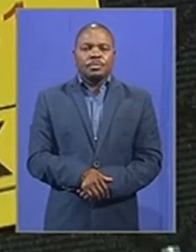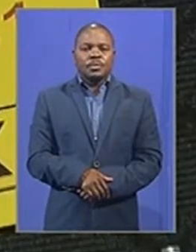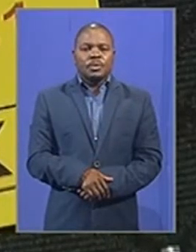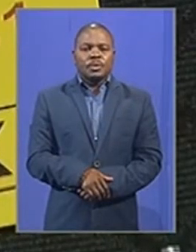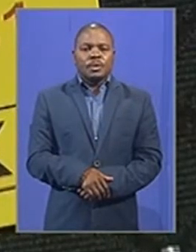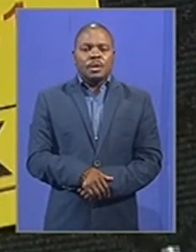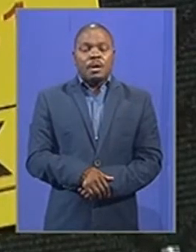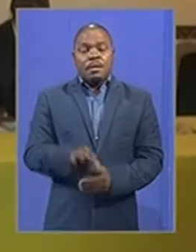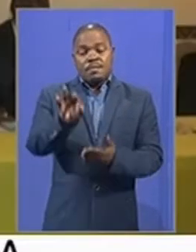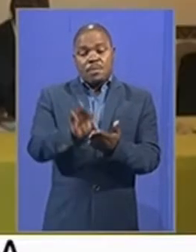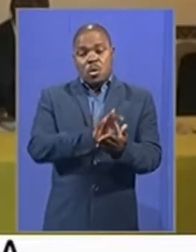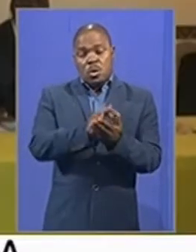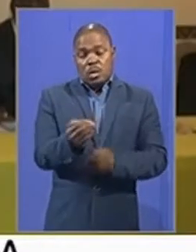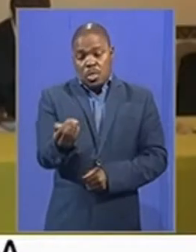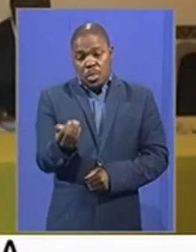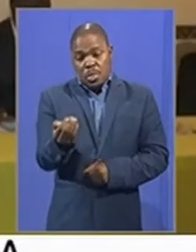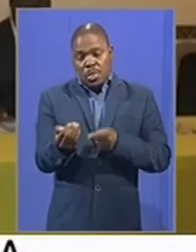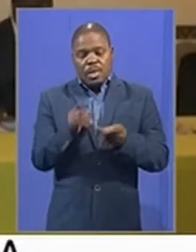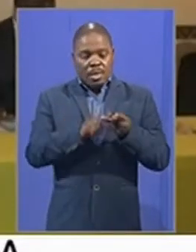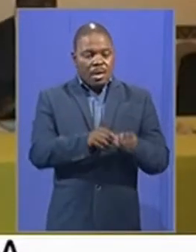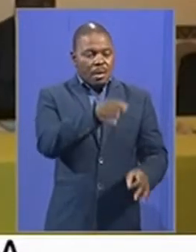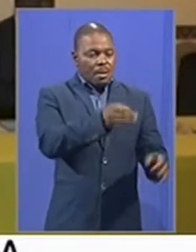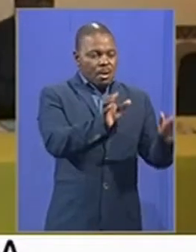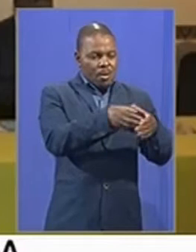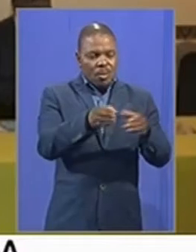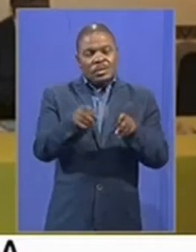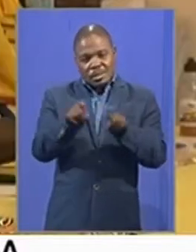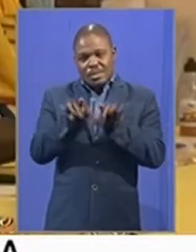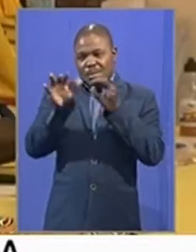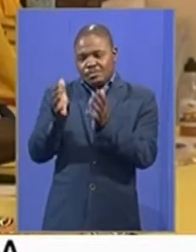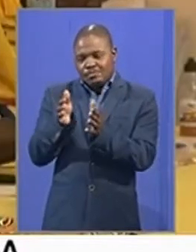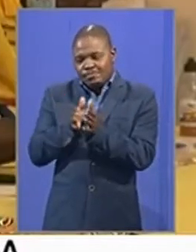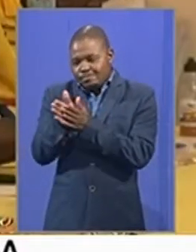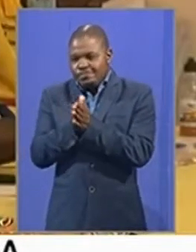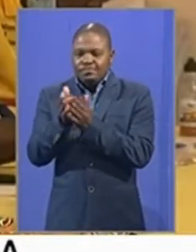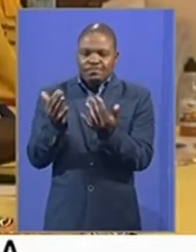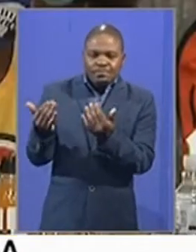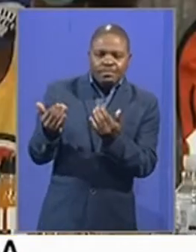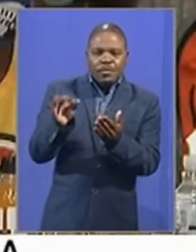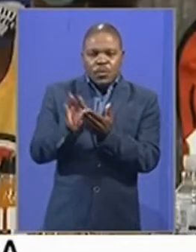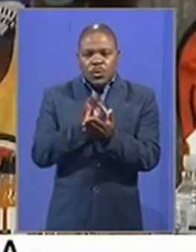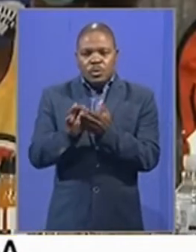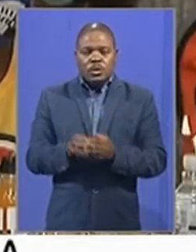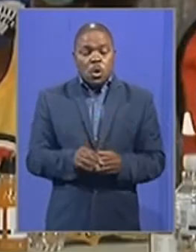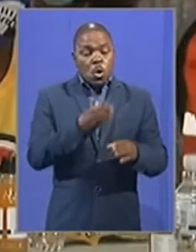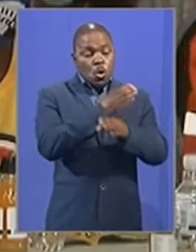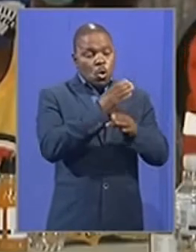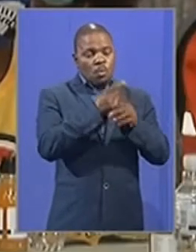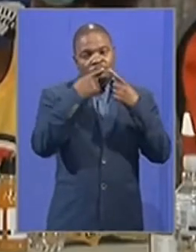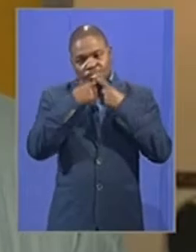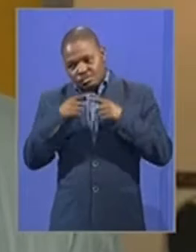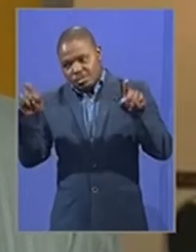Ditlhopho di setse di le gaufi mme makoko a dipolotiki le one a samagane le go ngoka batlhophi. Go le jalo molaetsa wa COPE o